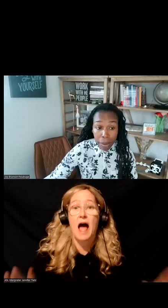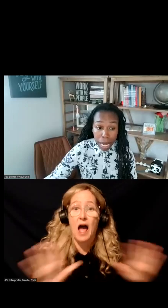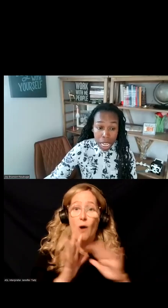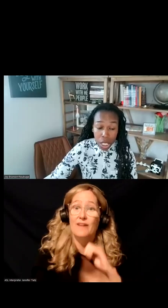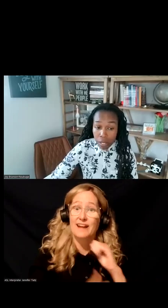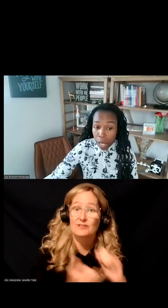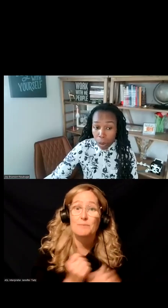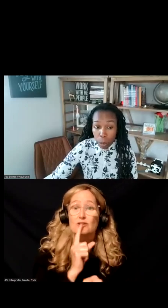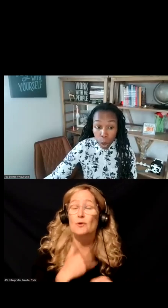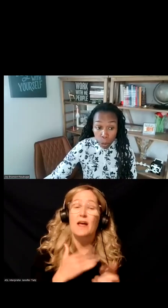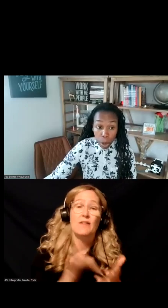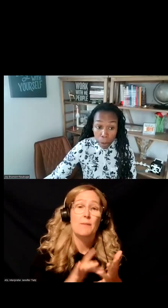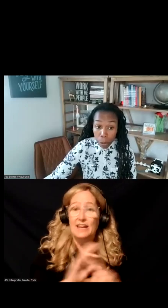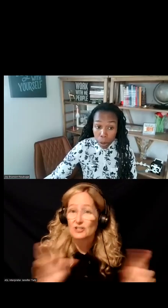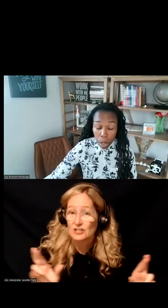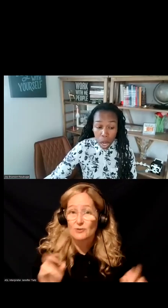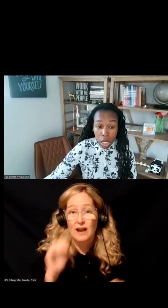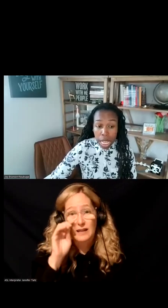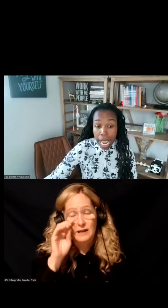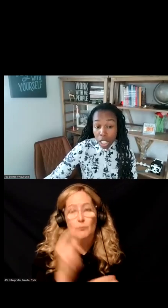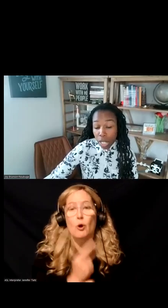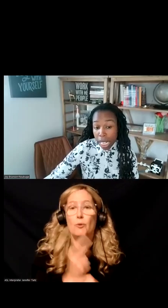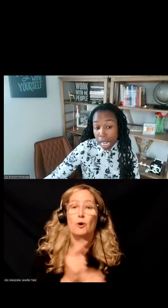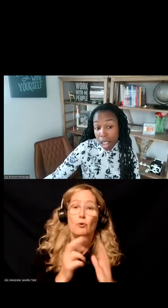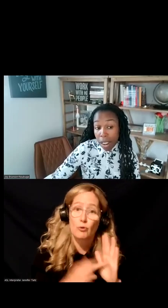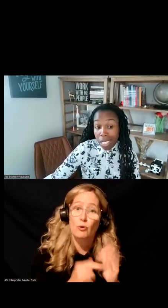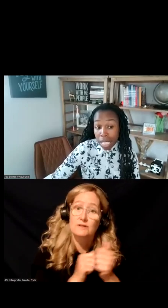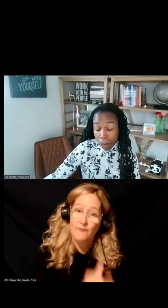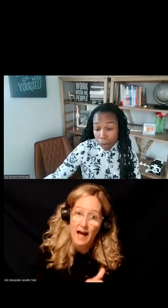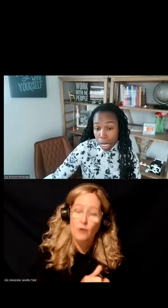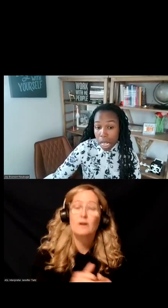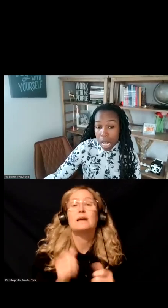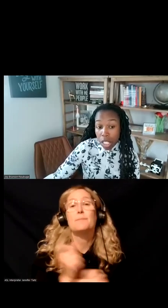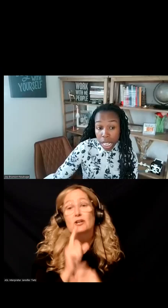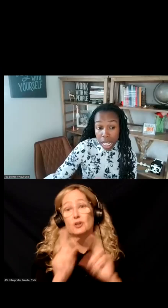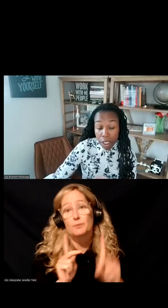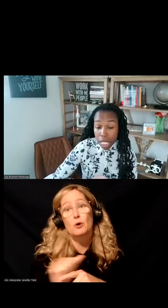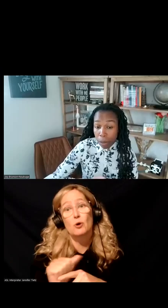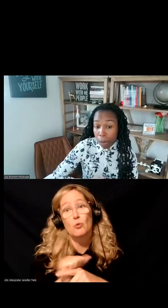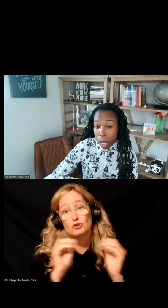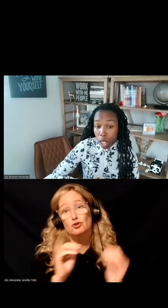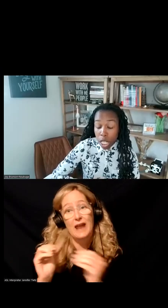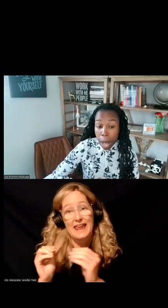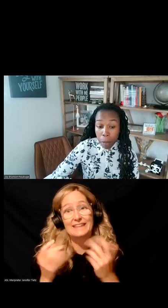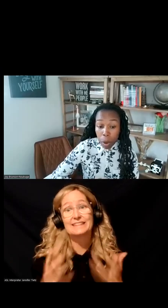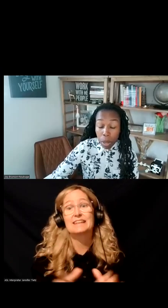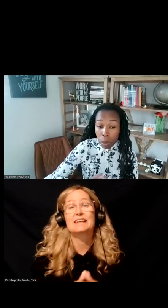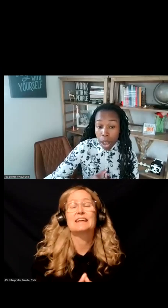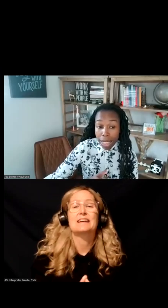making sure we had the medications available, proper protocols, and training of our team members. The training of our team